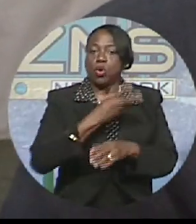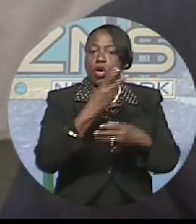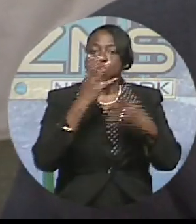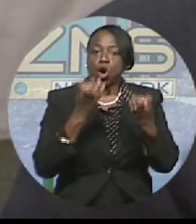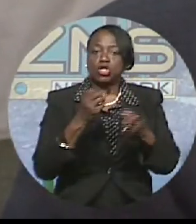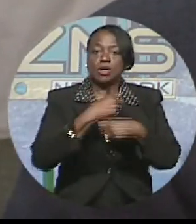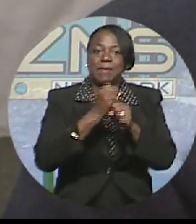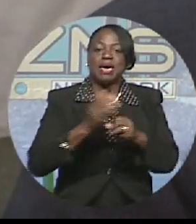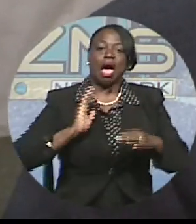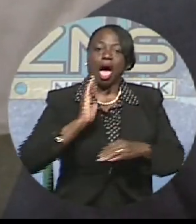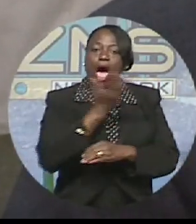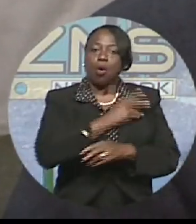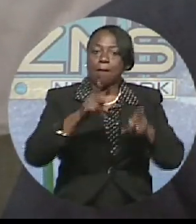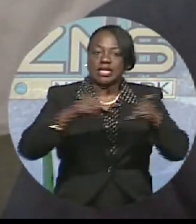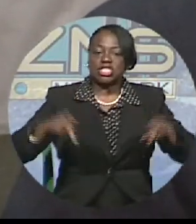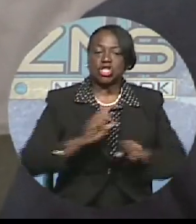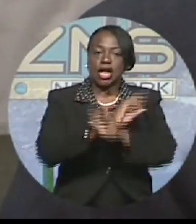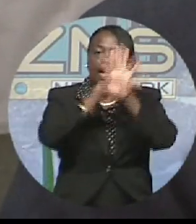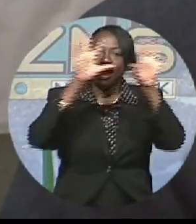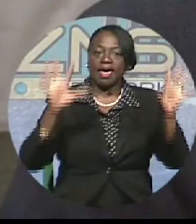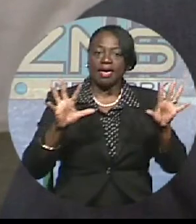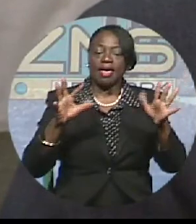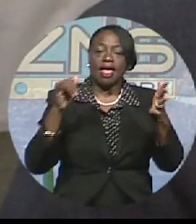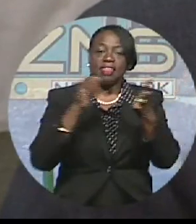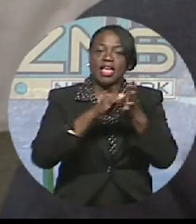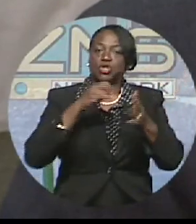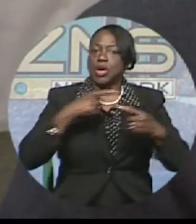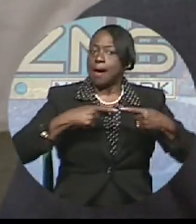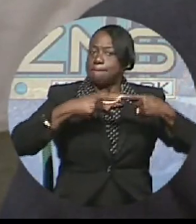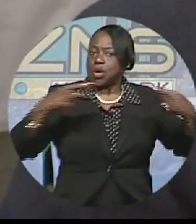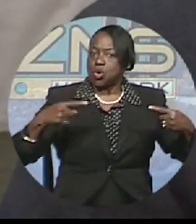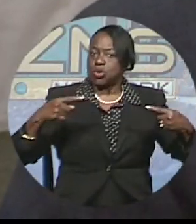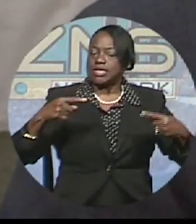clear that we oppose their suggestions that the